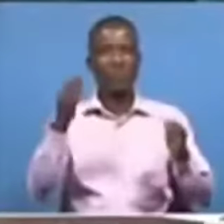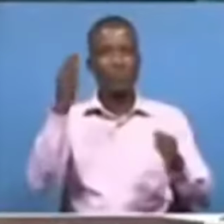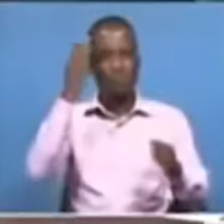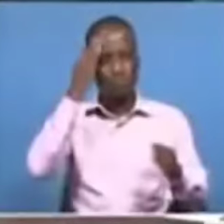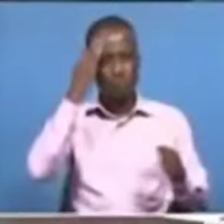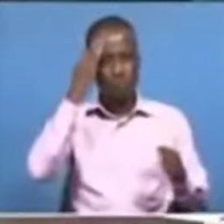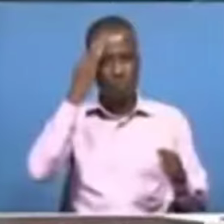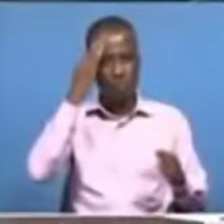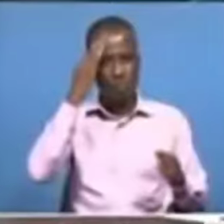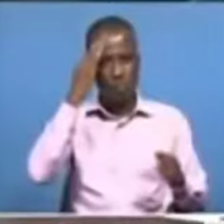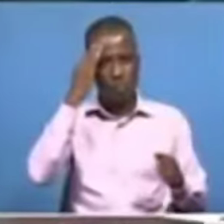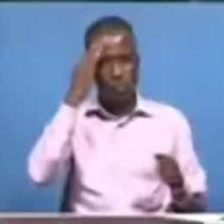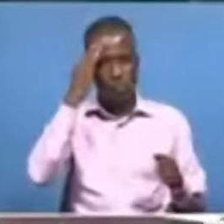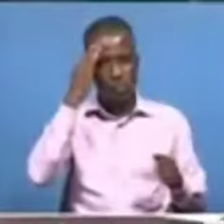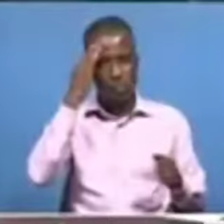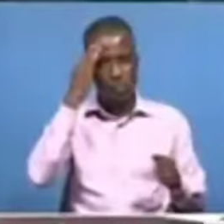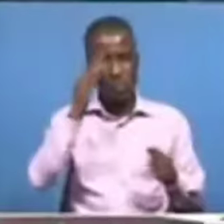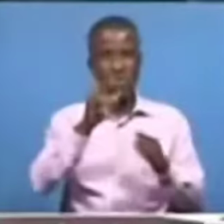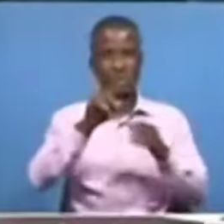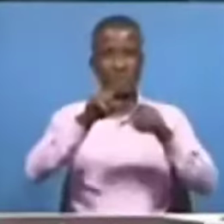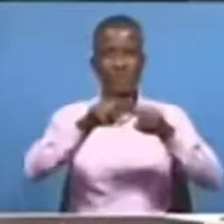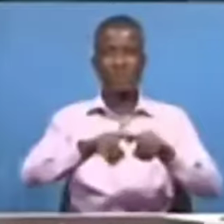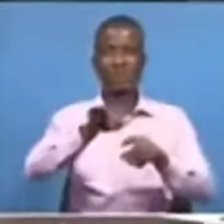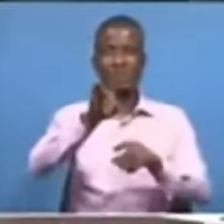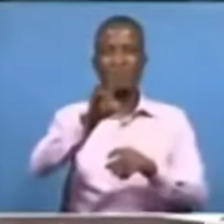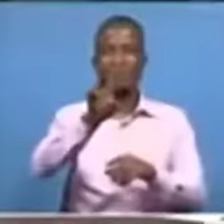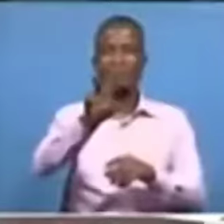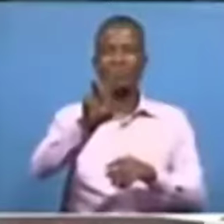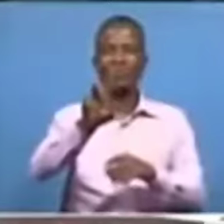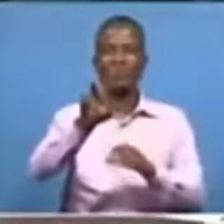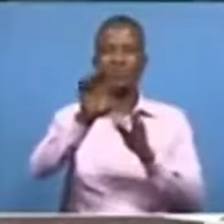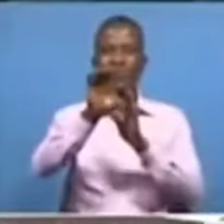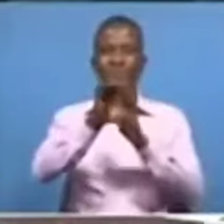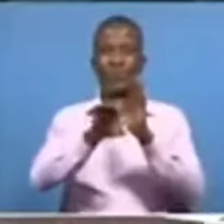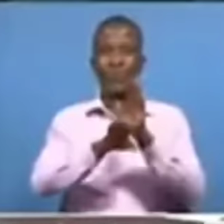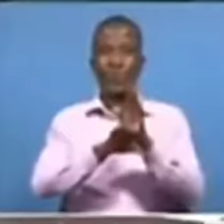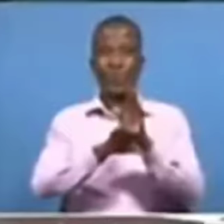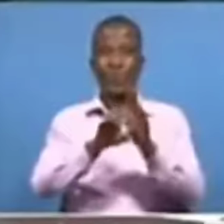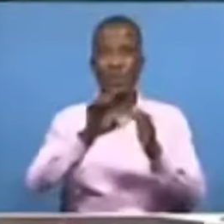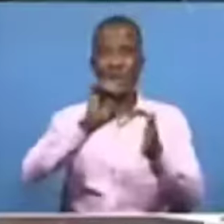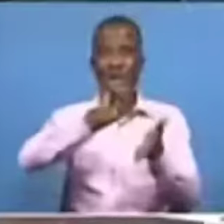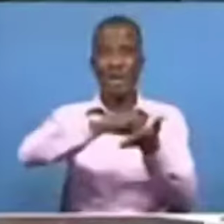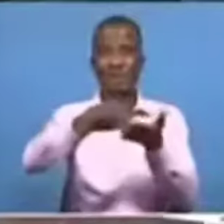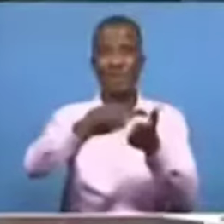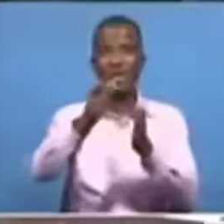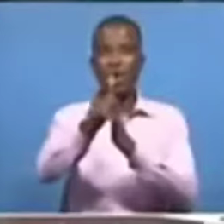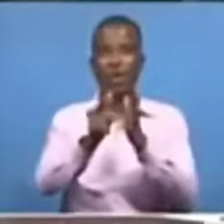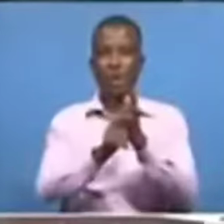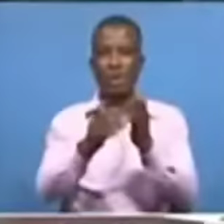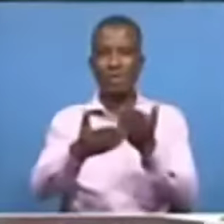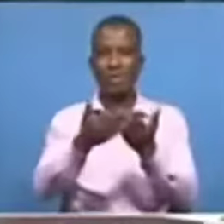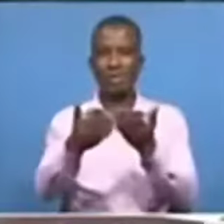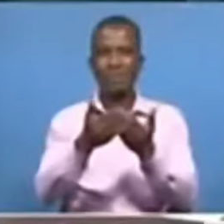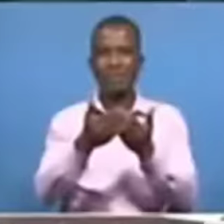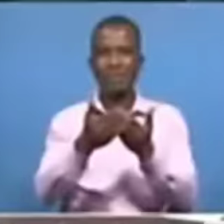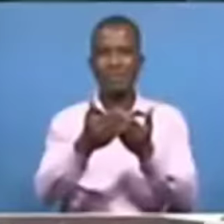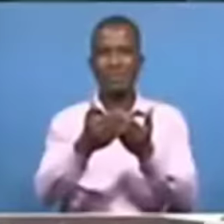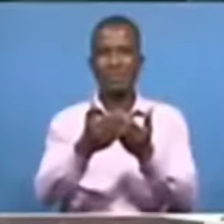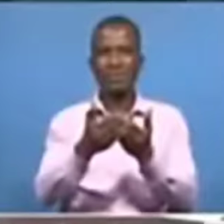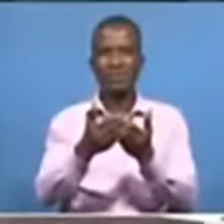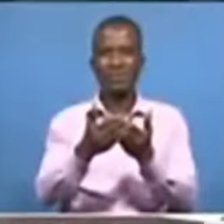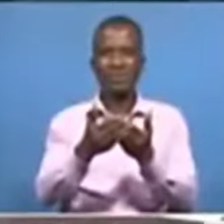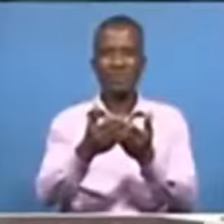cognizance Section 72 of the Evidence Act. Section 72 of the Evidence Act is simple. It says that